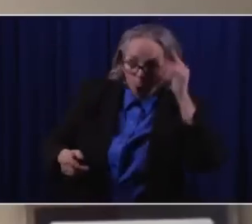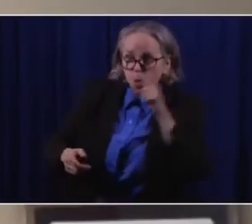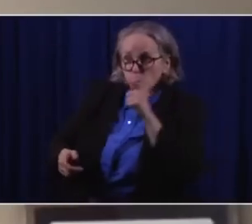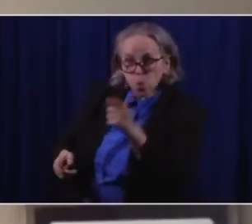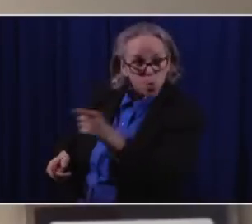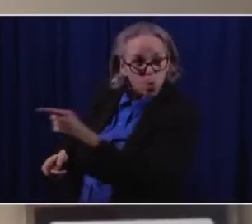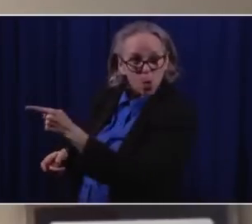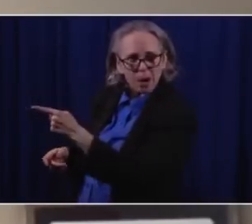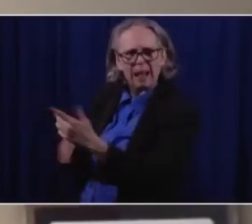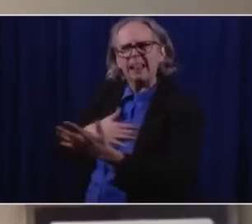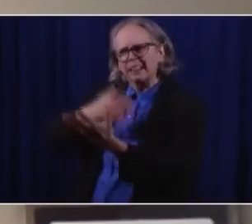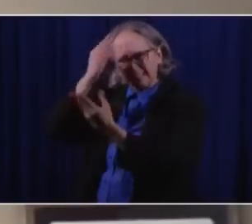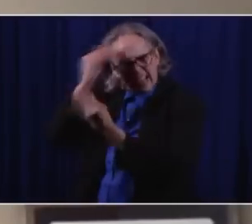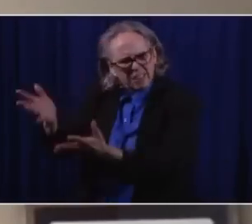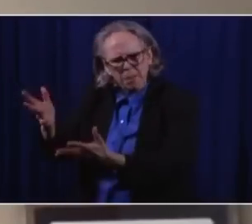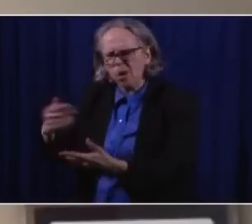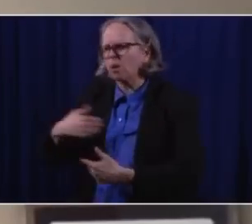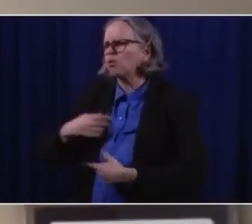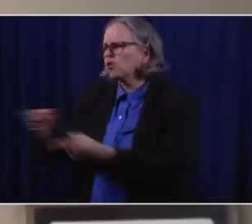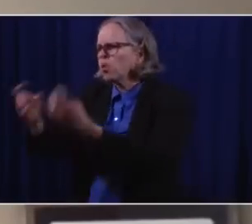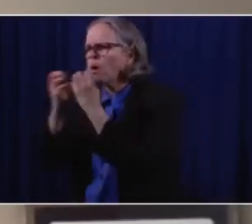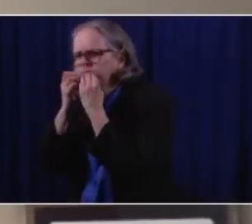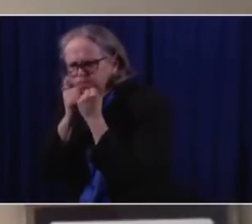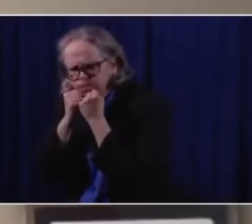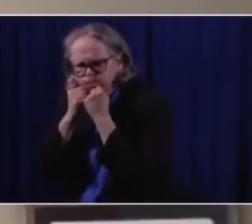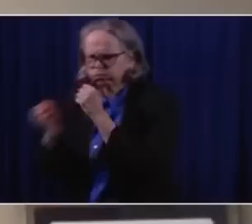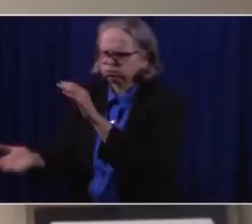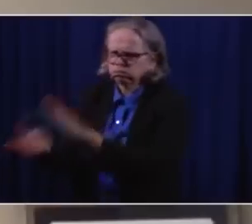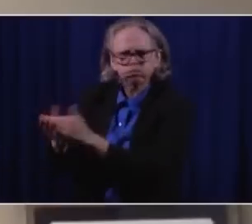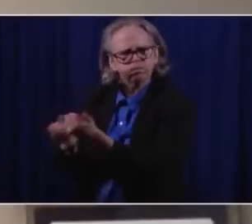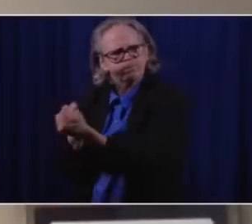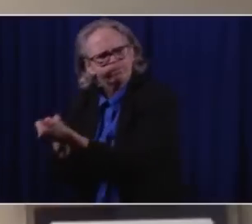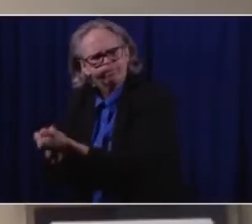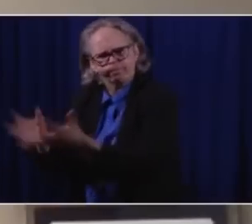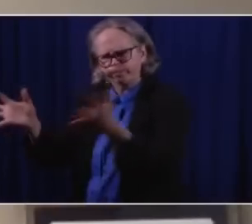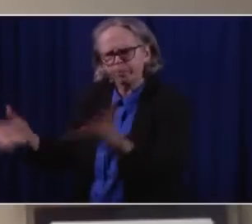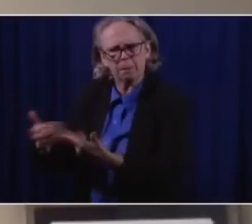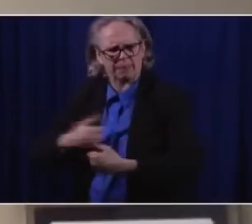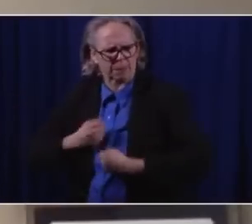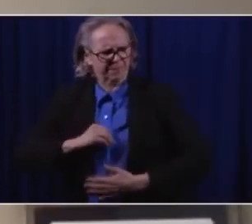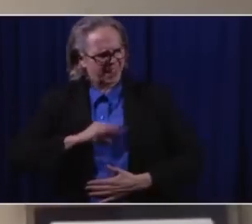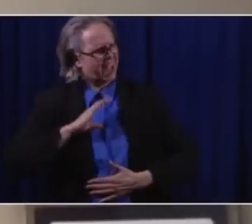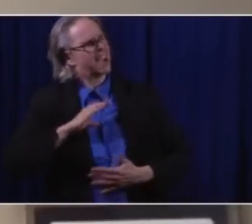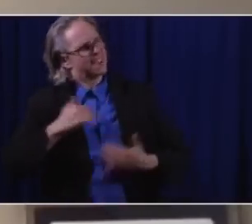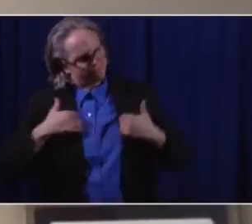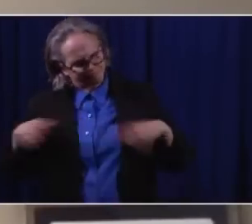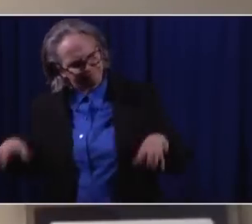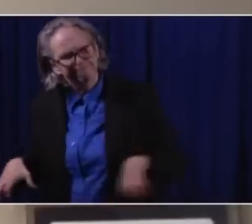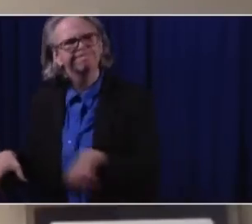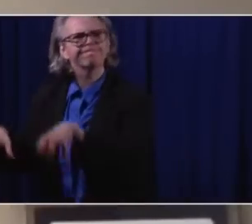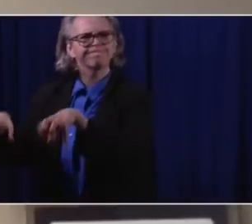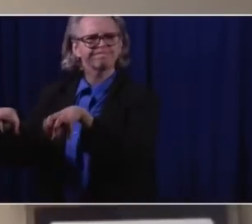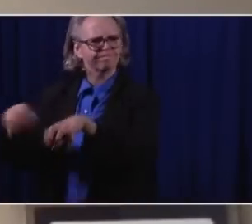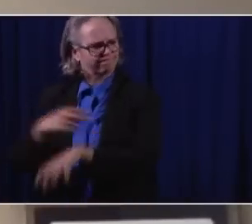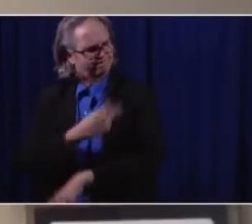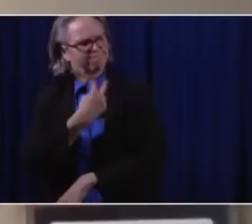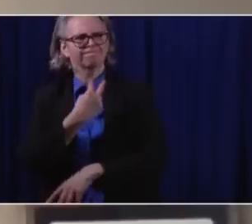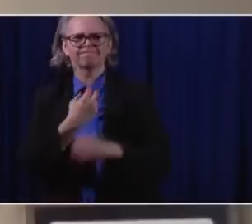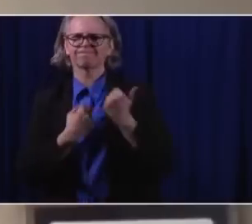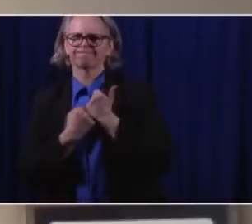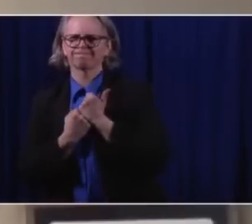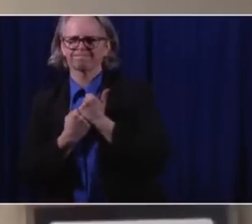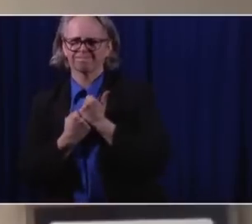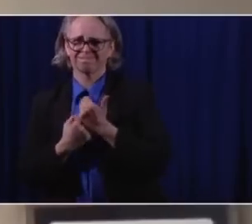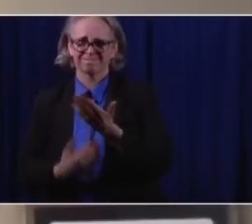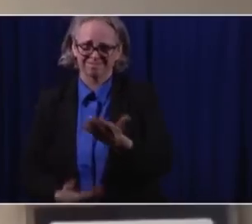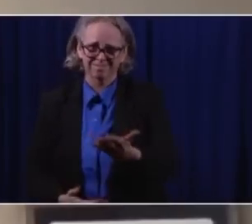them. That will go very far. The other thing that we're seeing, and I think that Mr. White will talk about